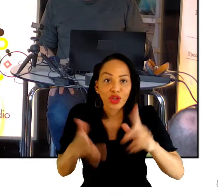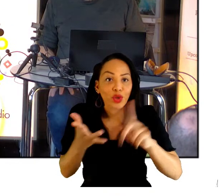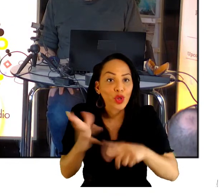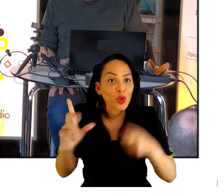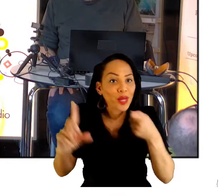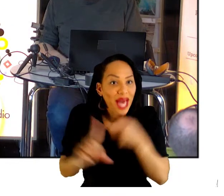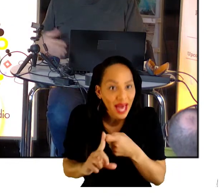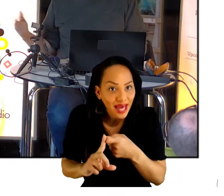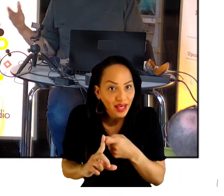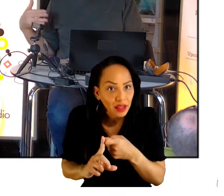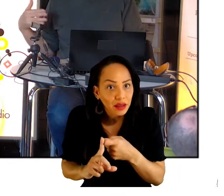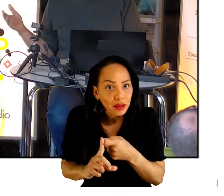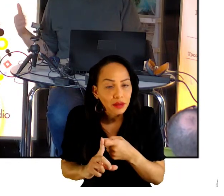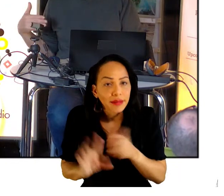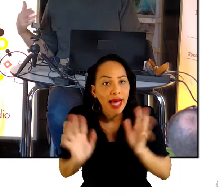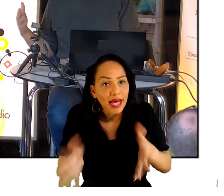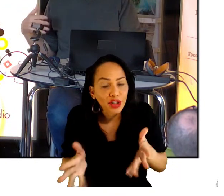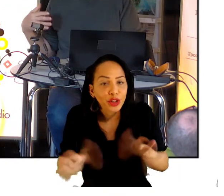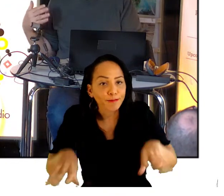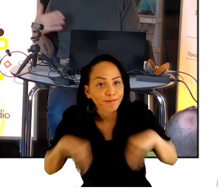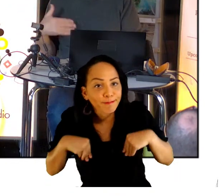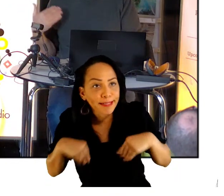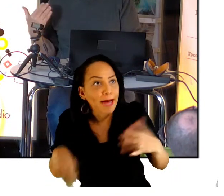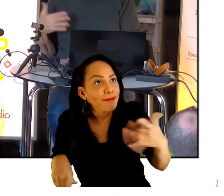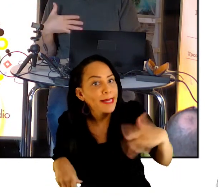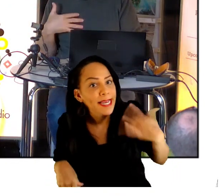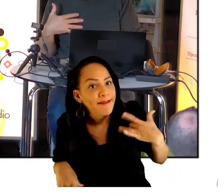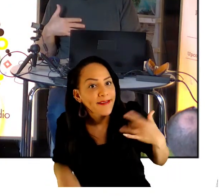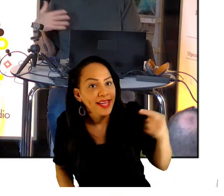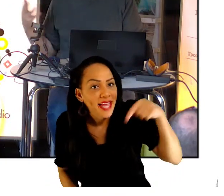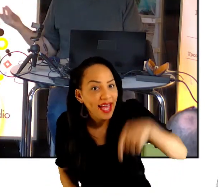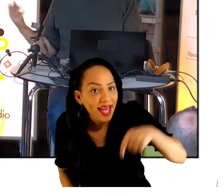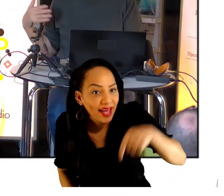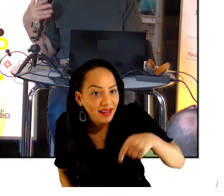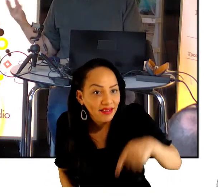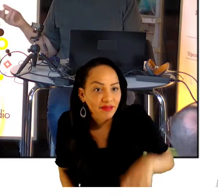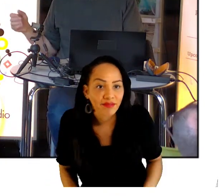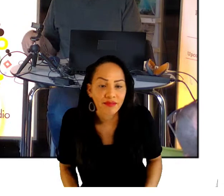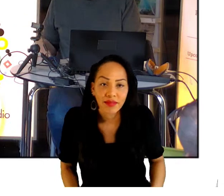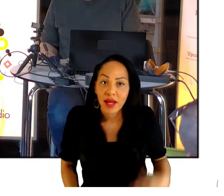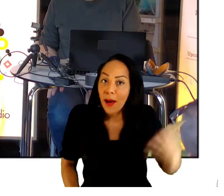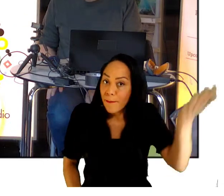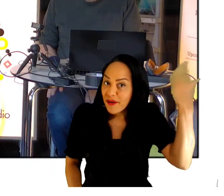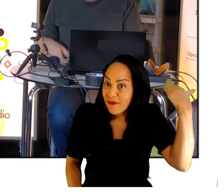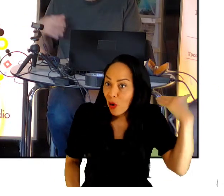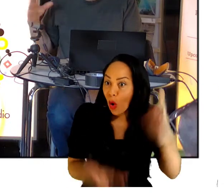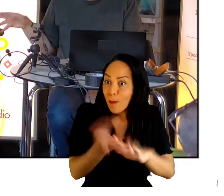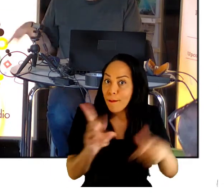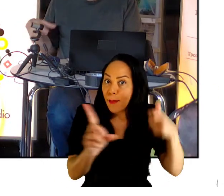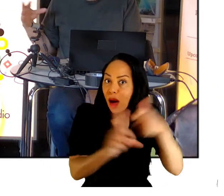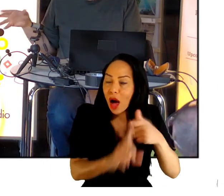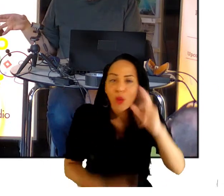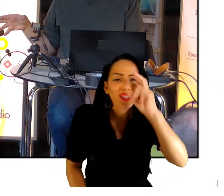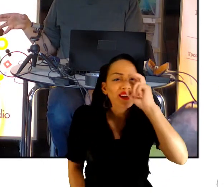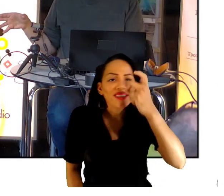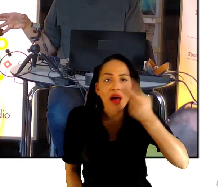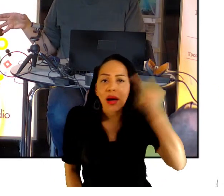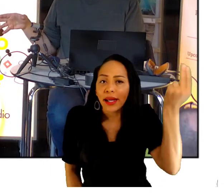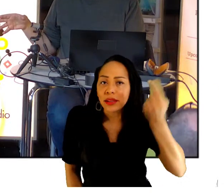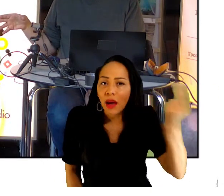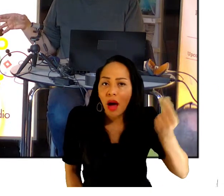that, and we have experience of I was a circus artist. We both have experience of that, and these all come